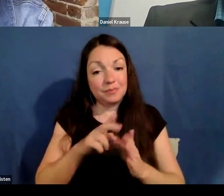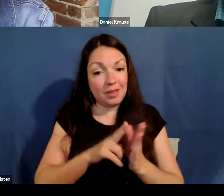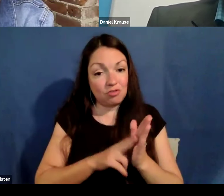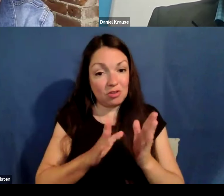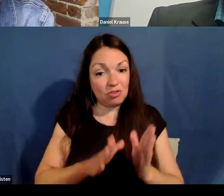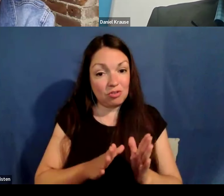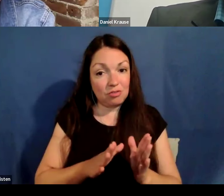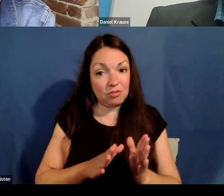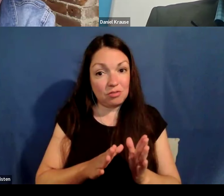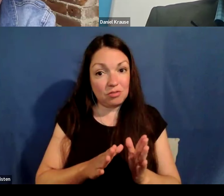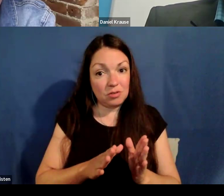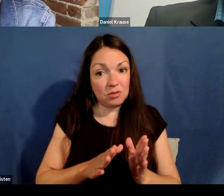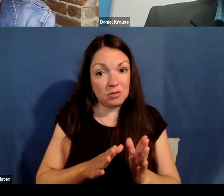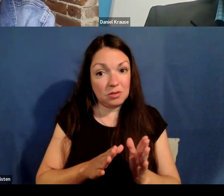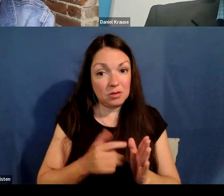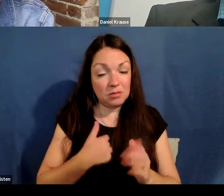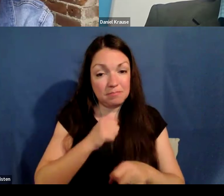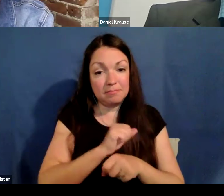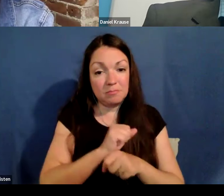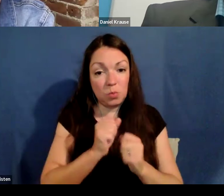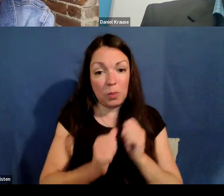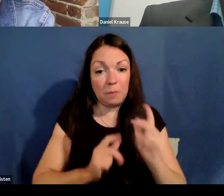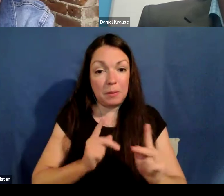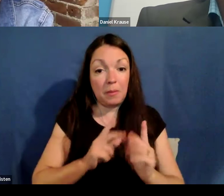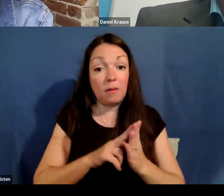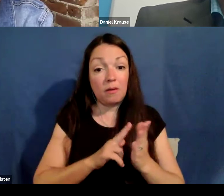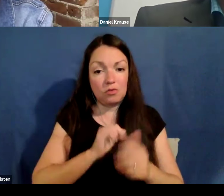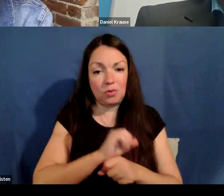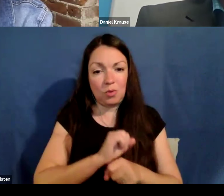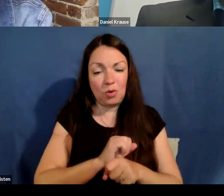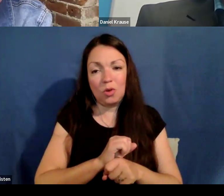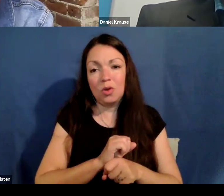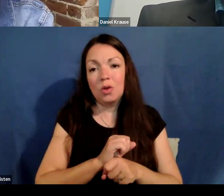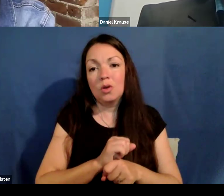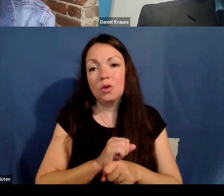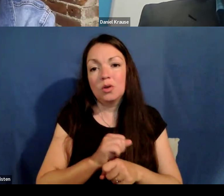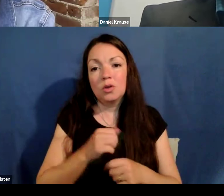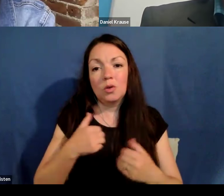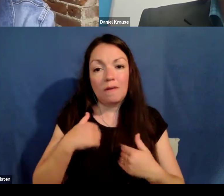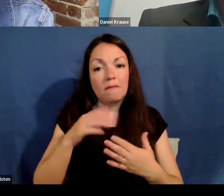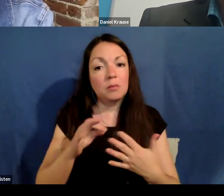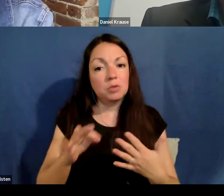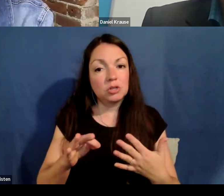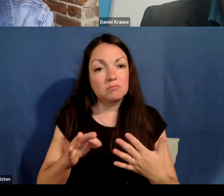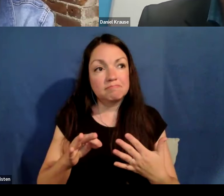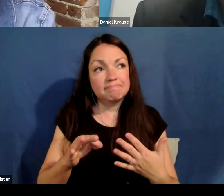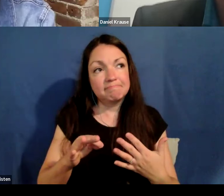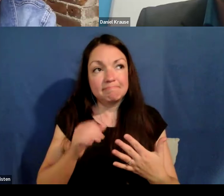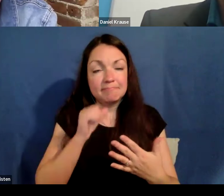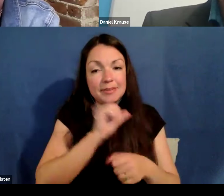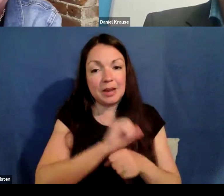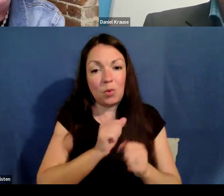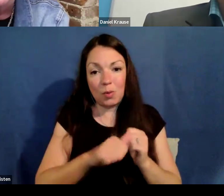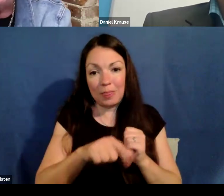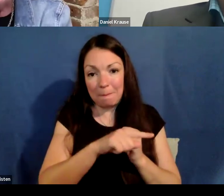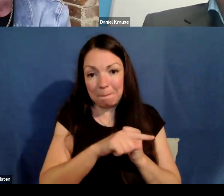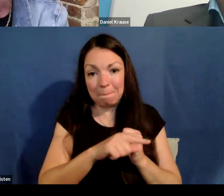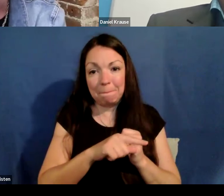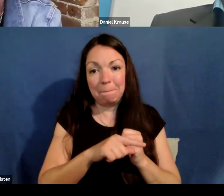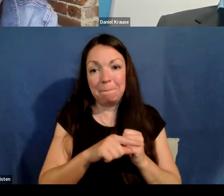and when I work with people that are on contract work, you have the option to not work with them. You're a